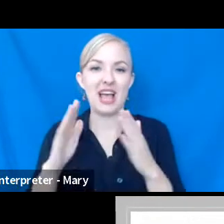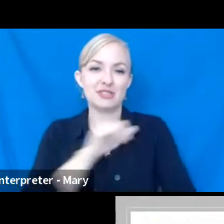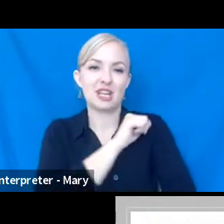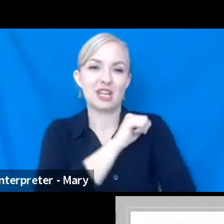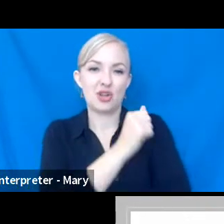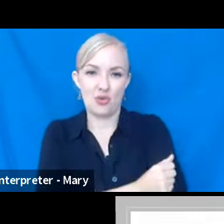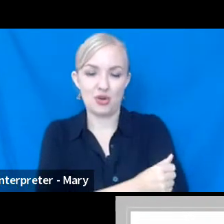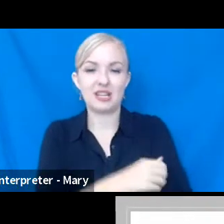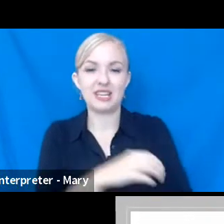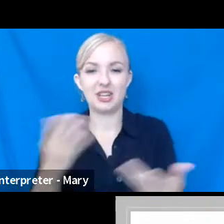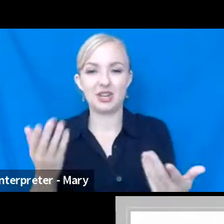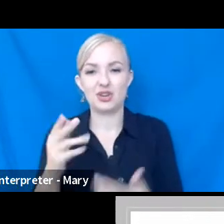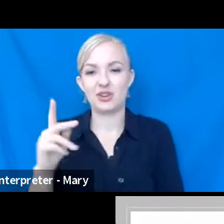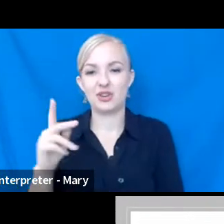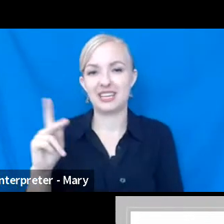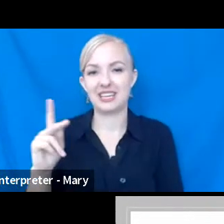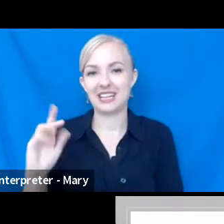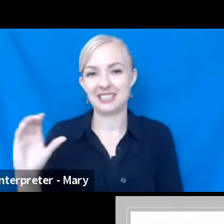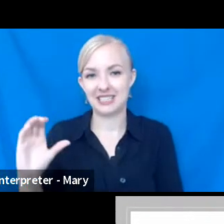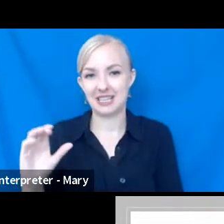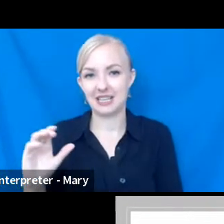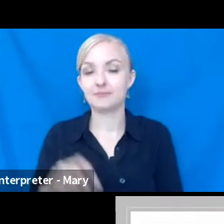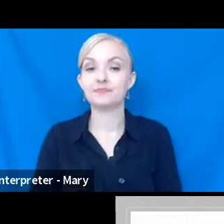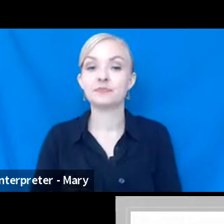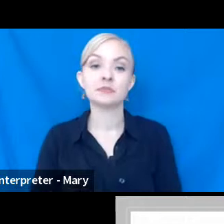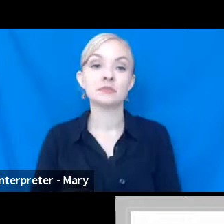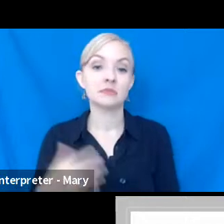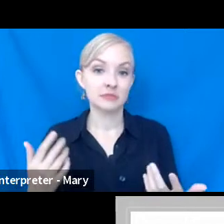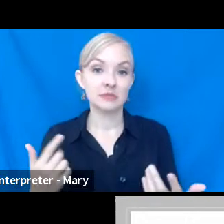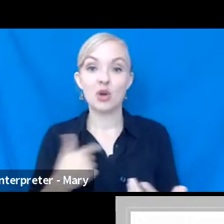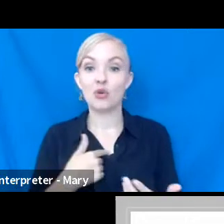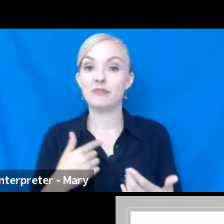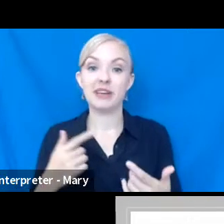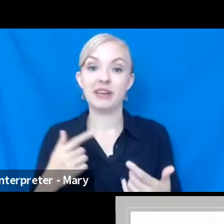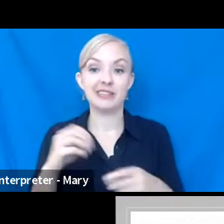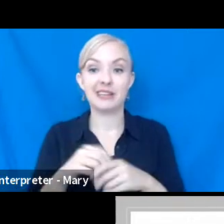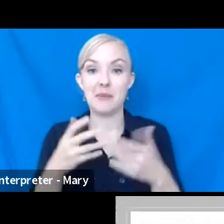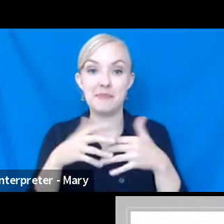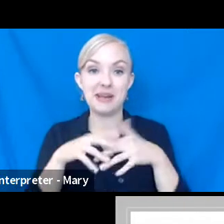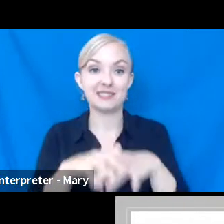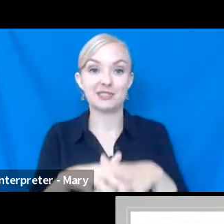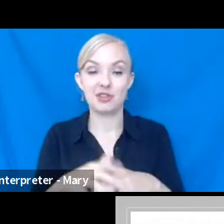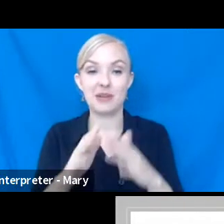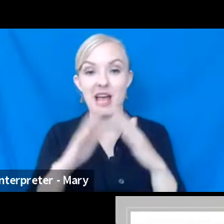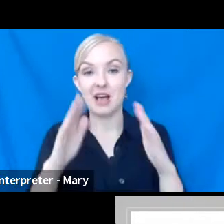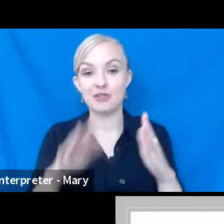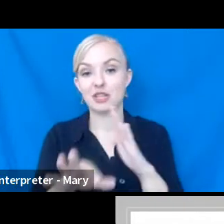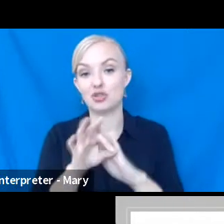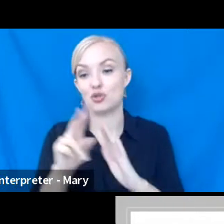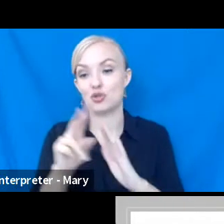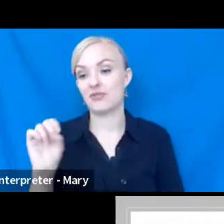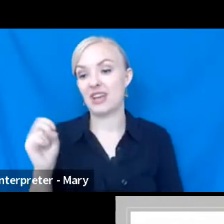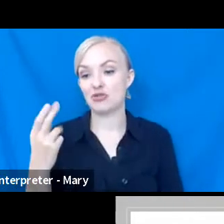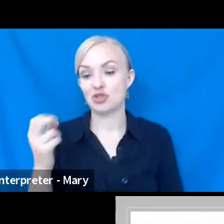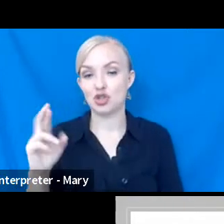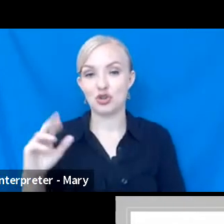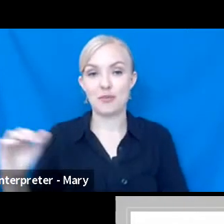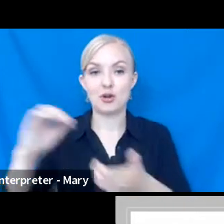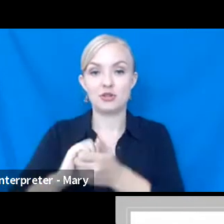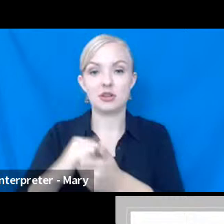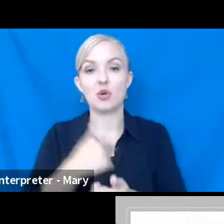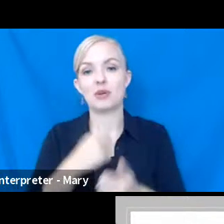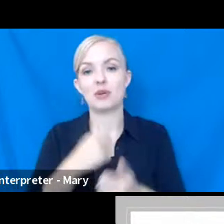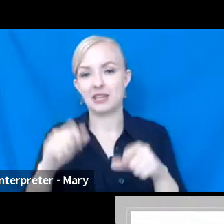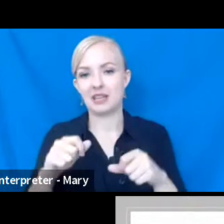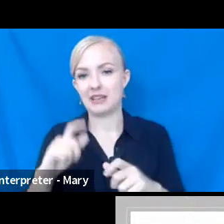City, Missouri. We have been in a mainstream housing choice voucher partnership under which we're able to allocate housing